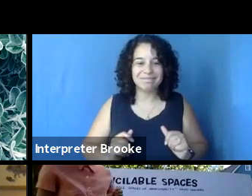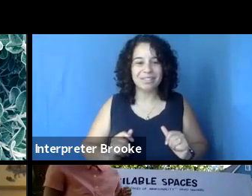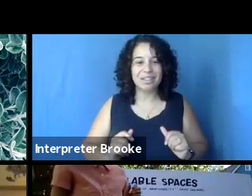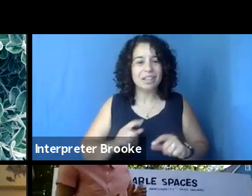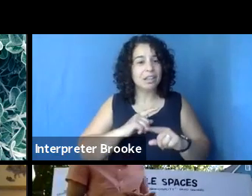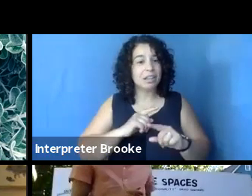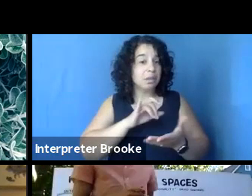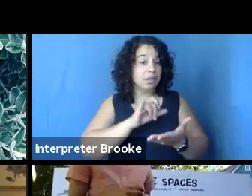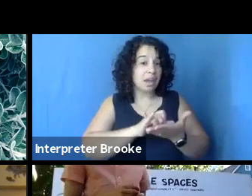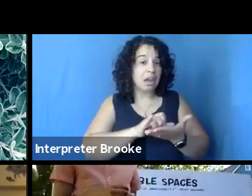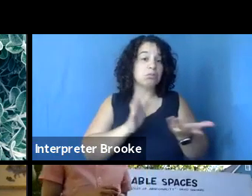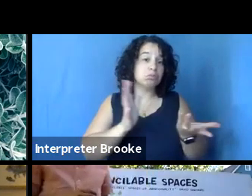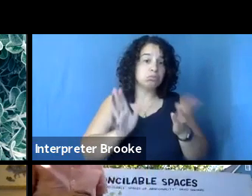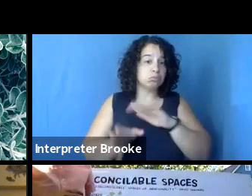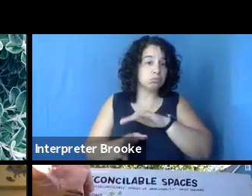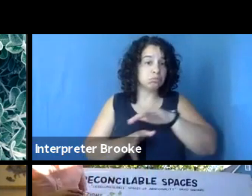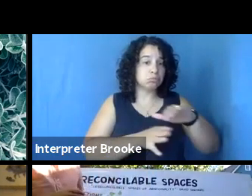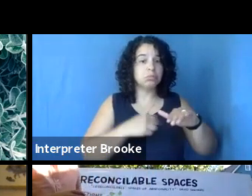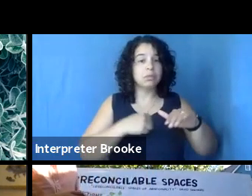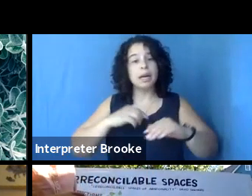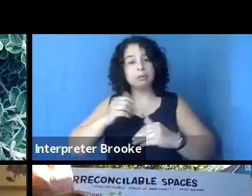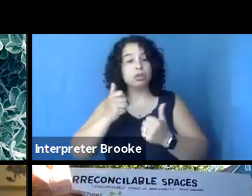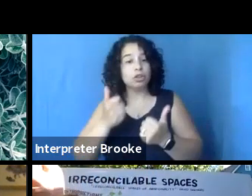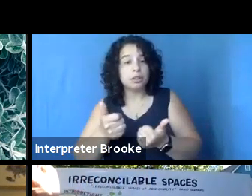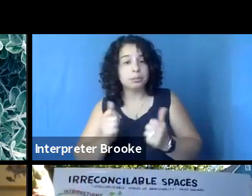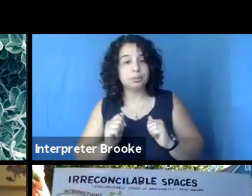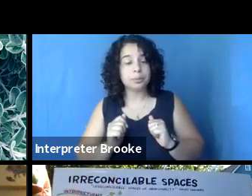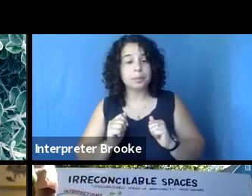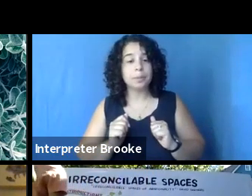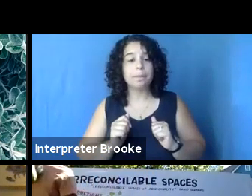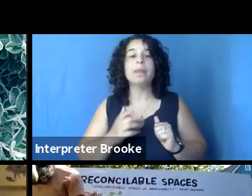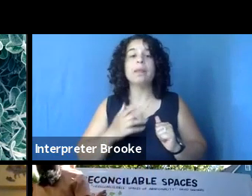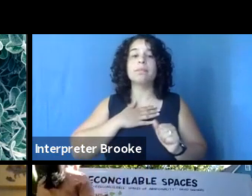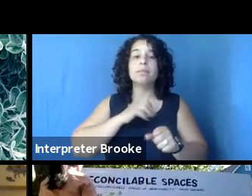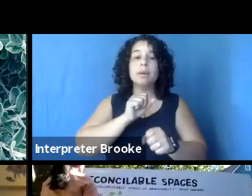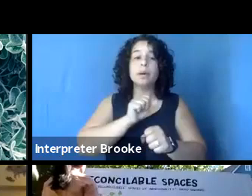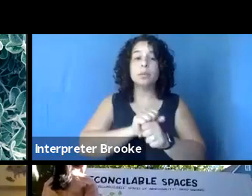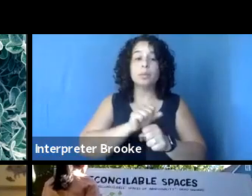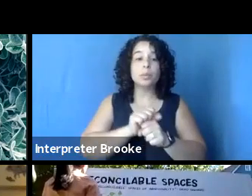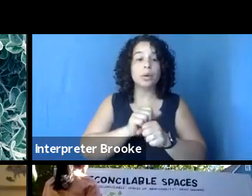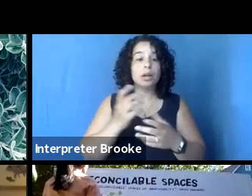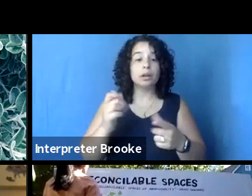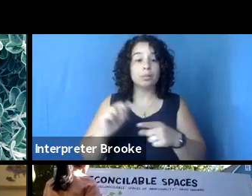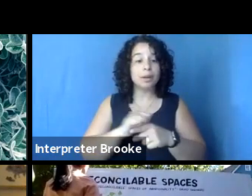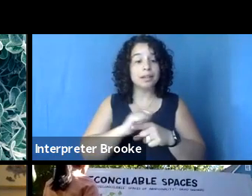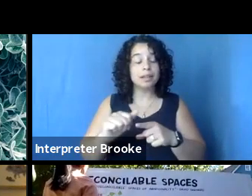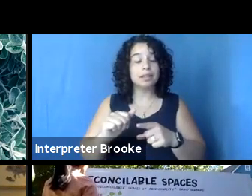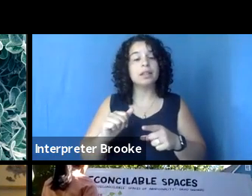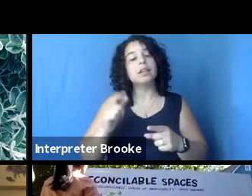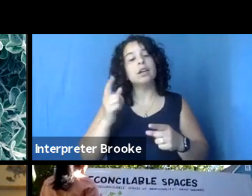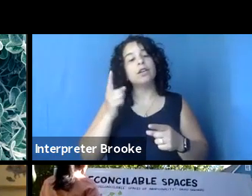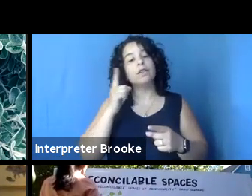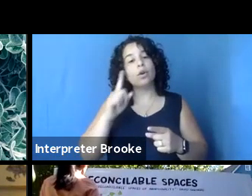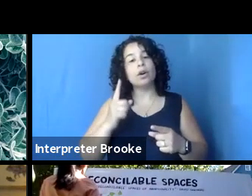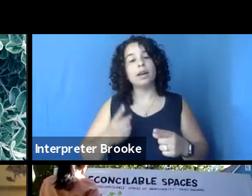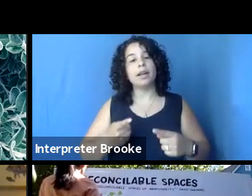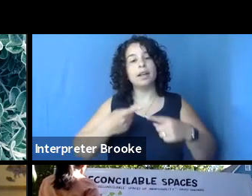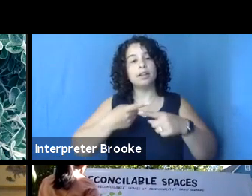In terms of my practice, I say that I work at the intersection of creative and community practice.